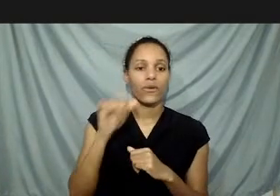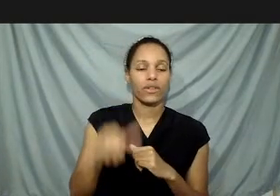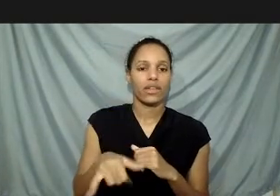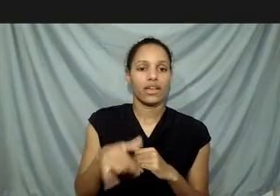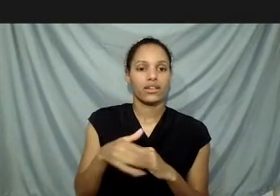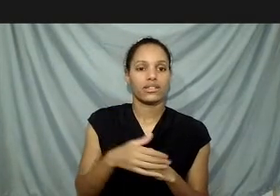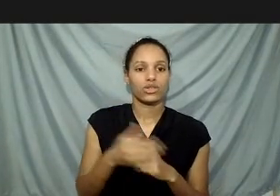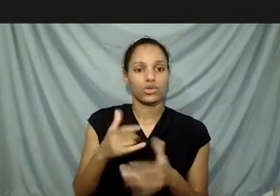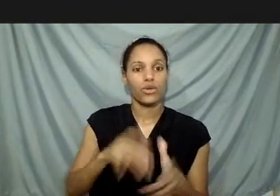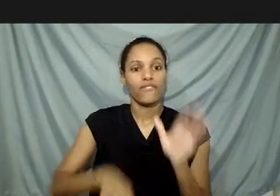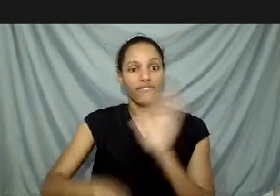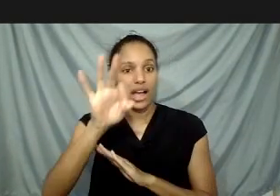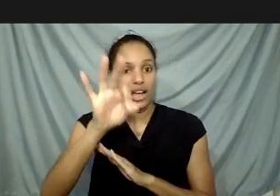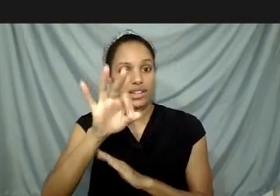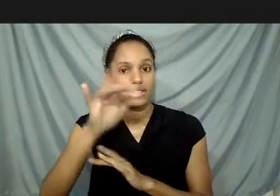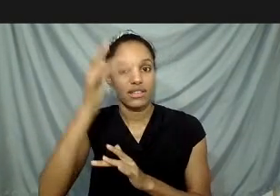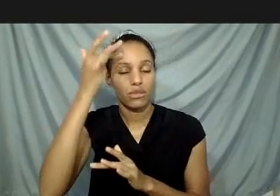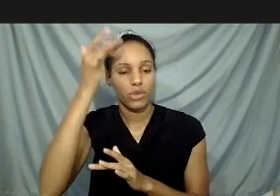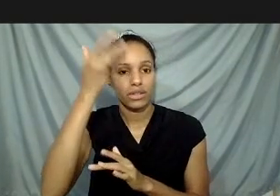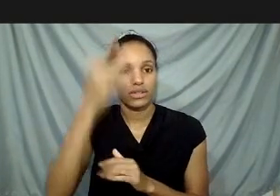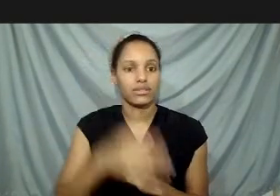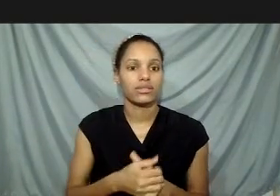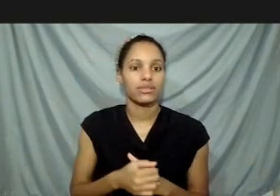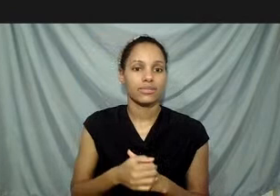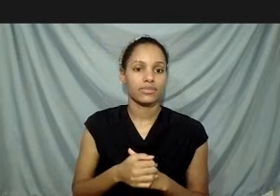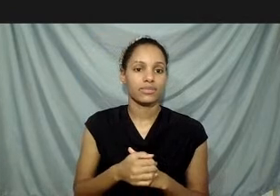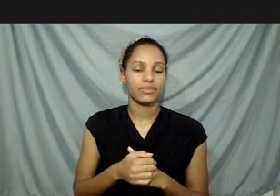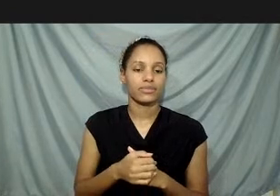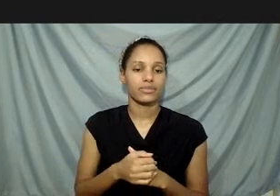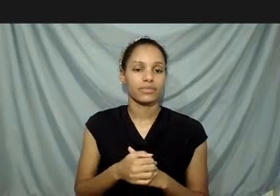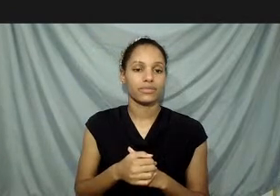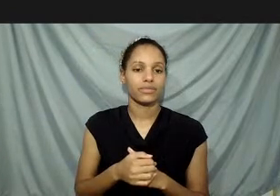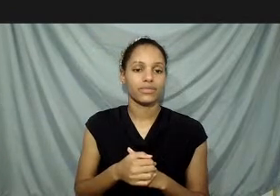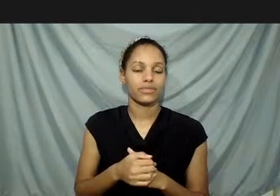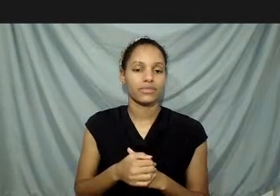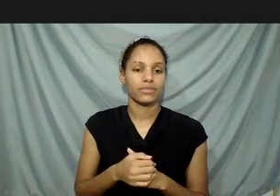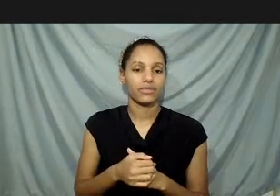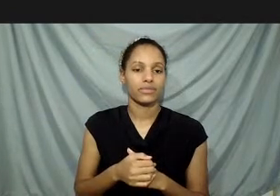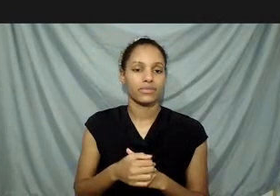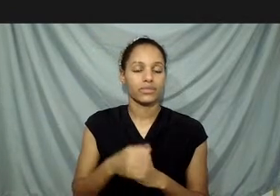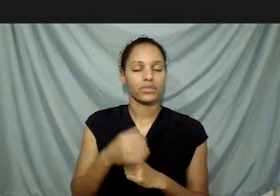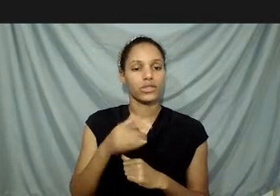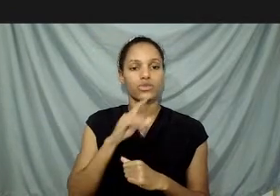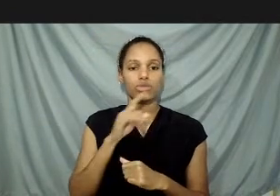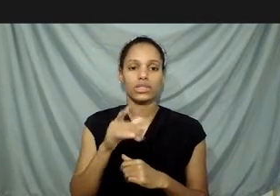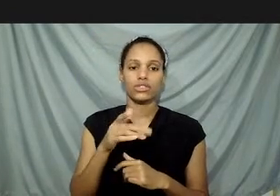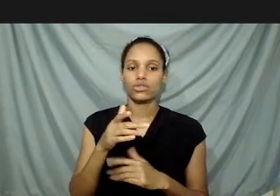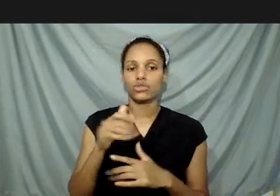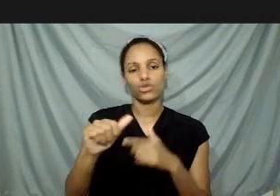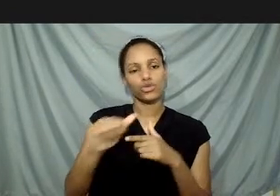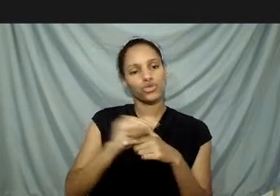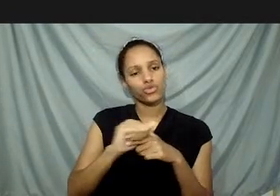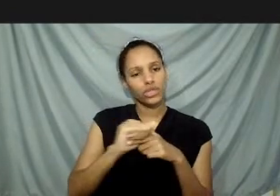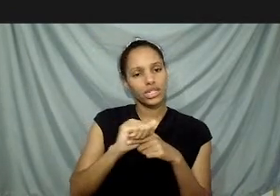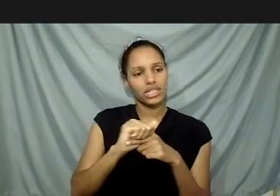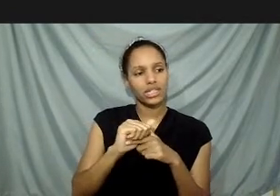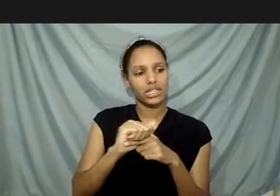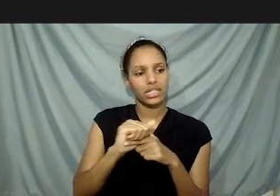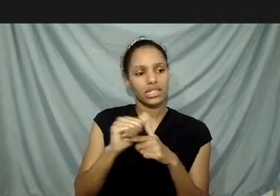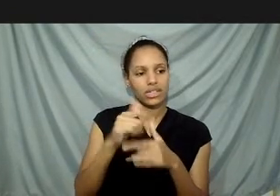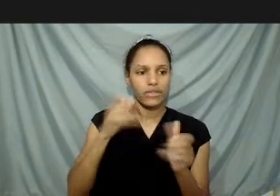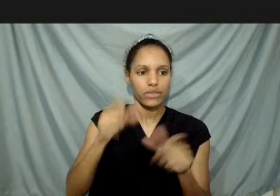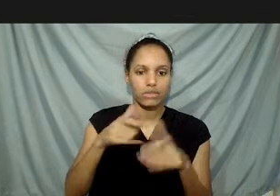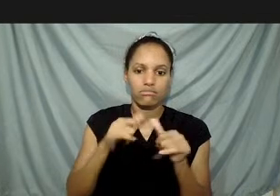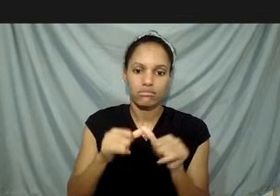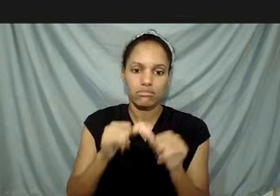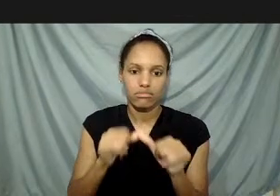brilliance, right? Yeah. So it's almost like our training wheels in terms of like using the race code or race as it